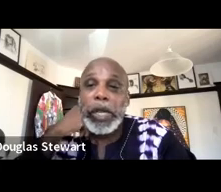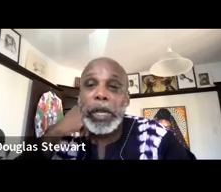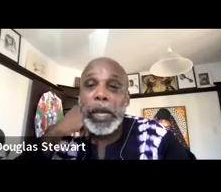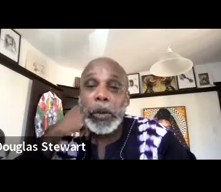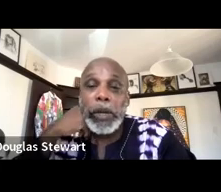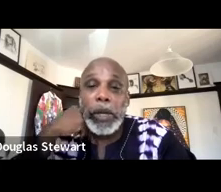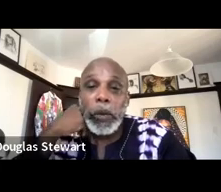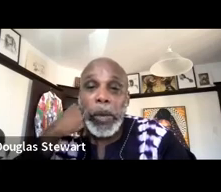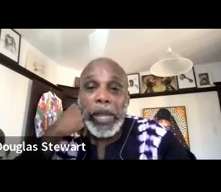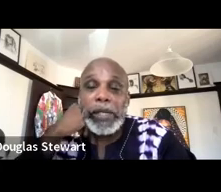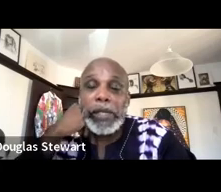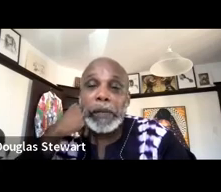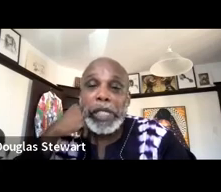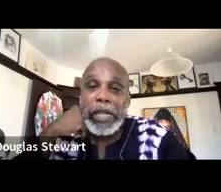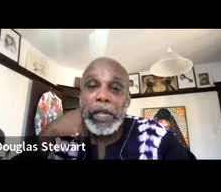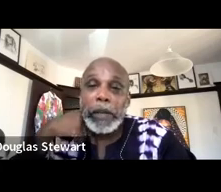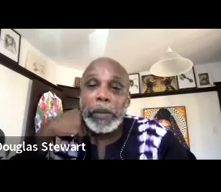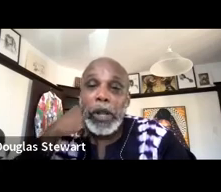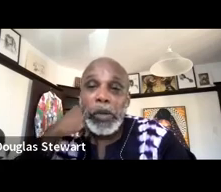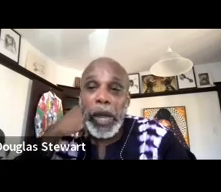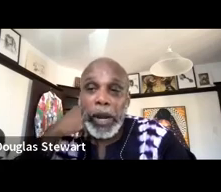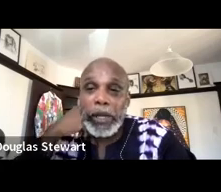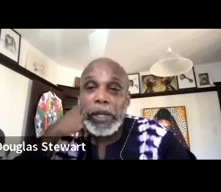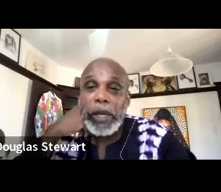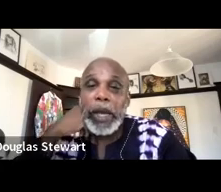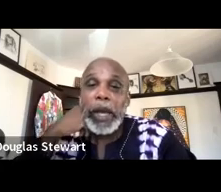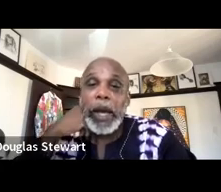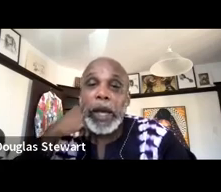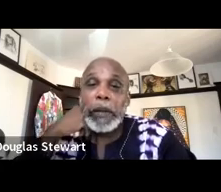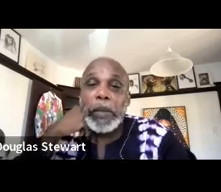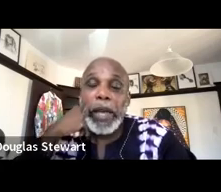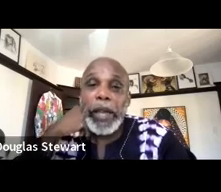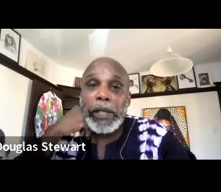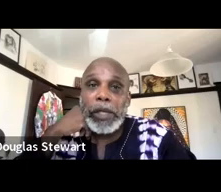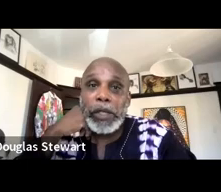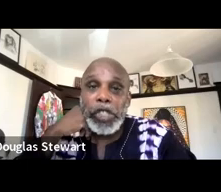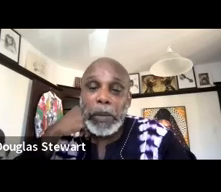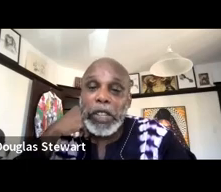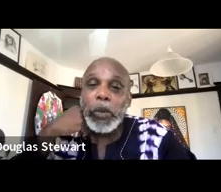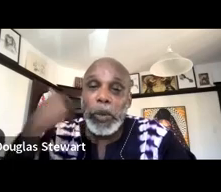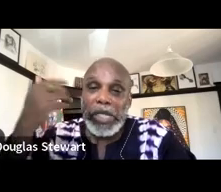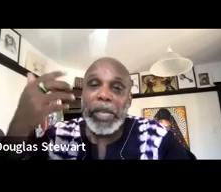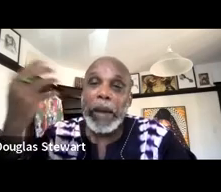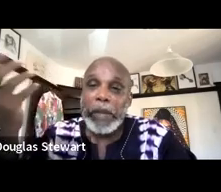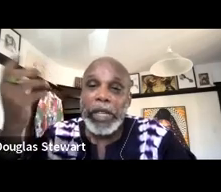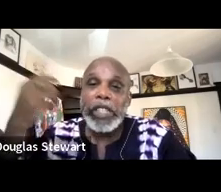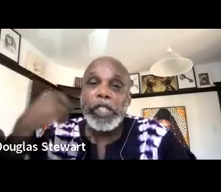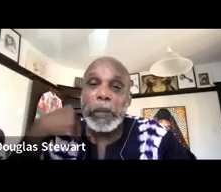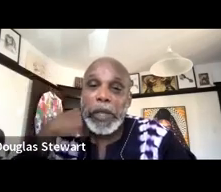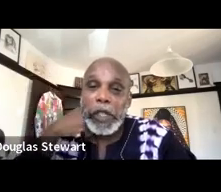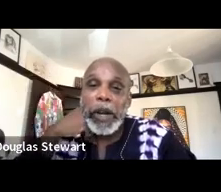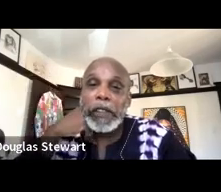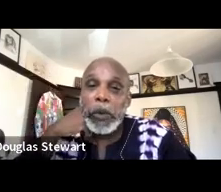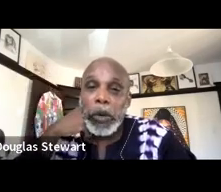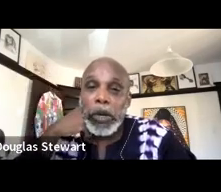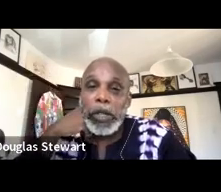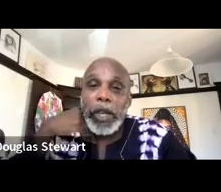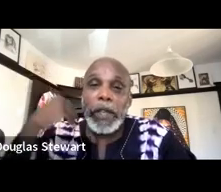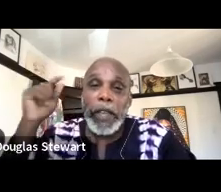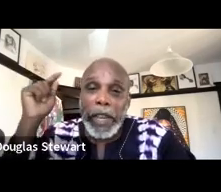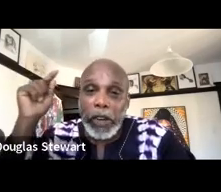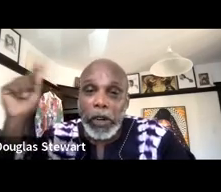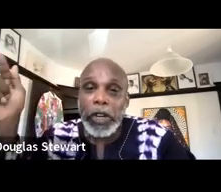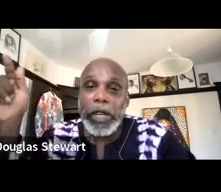languages in Wales particularly, but also in Ireland, that's similar to what we see happening to Indigenous people in this part of the